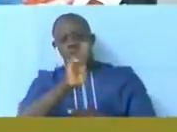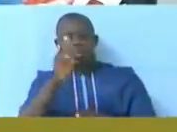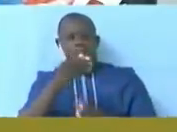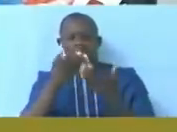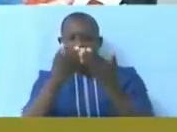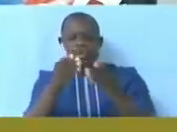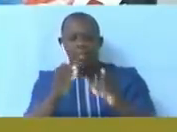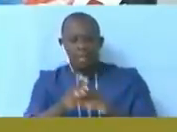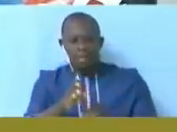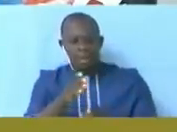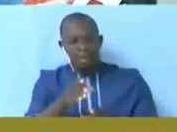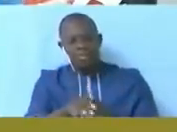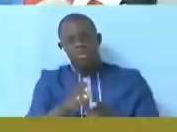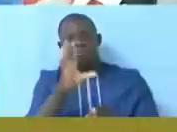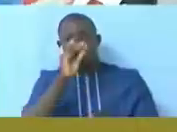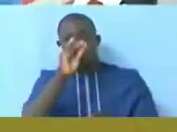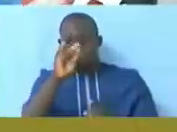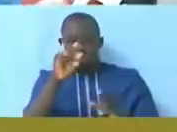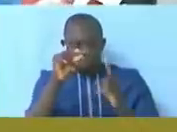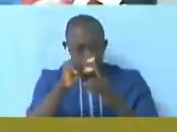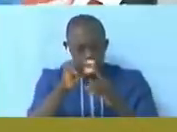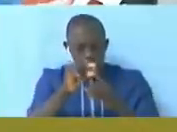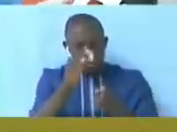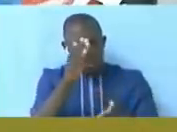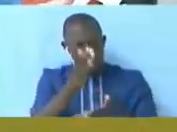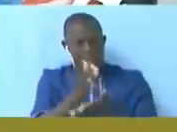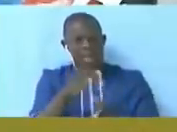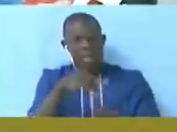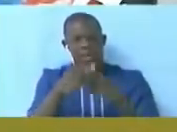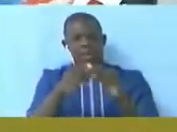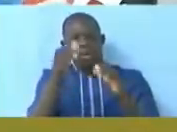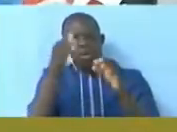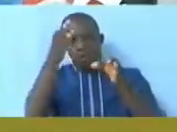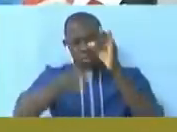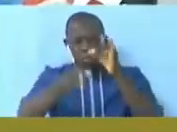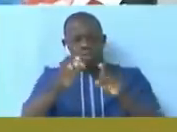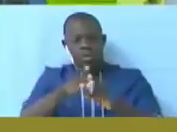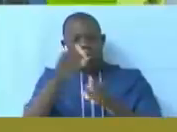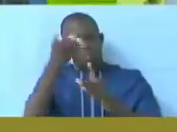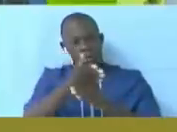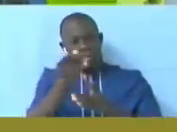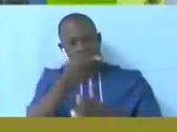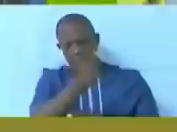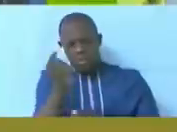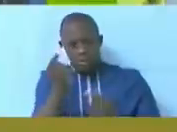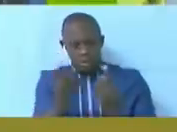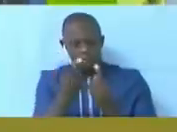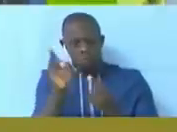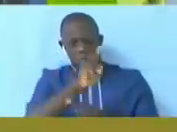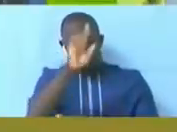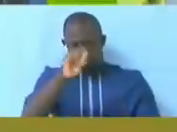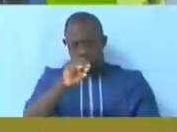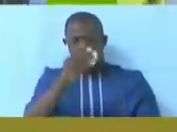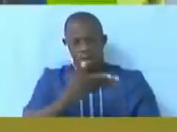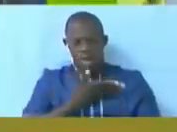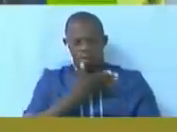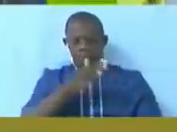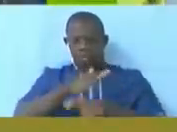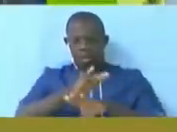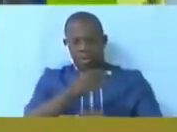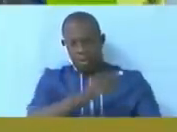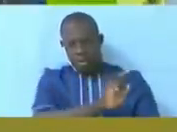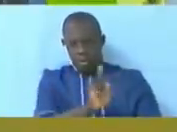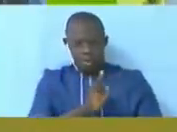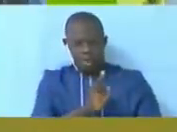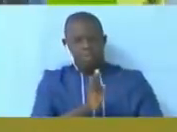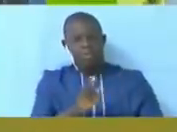ngo di kiti onyati no memba sababu sabula ko pur kiti e la ko nyintu molde tumiro mel le kan ye asorata ikanne. Well,